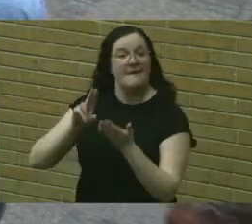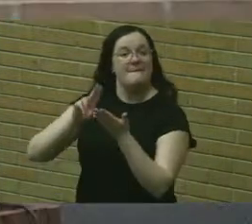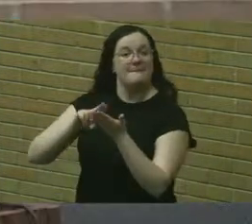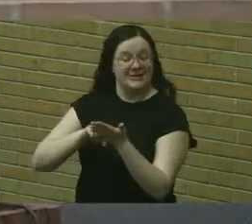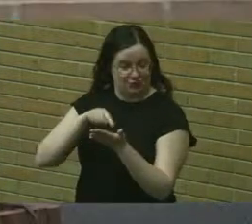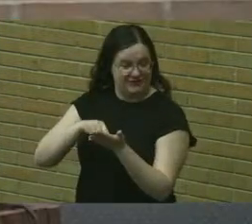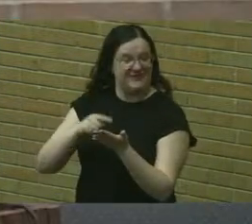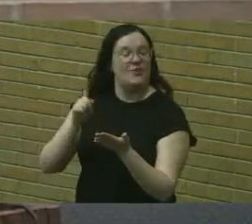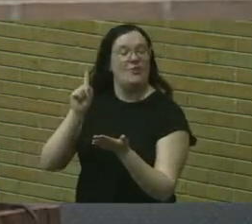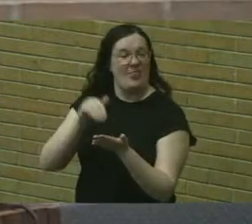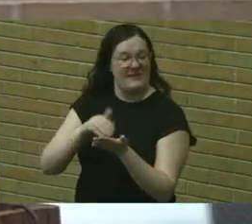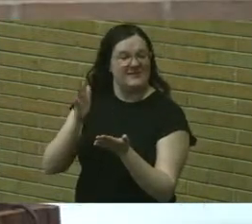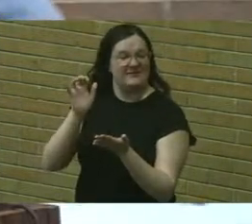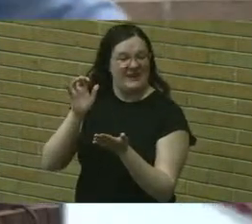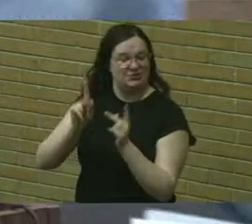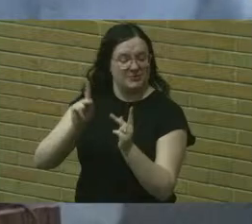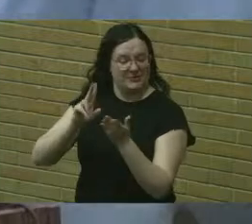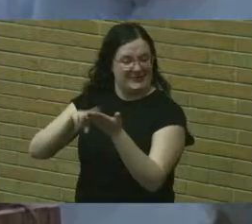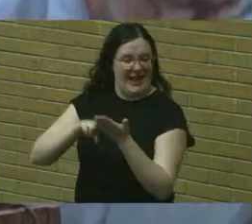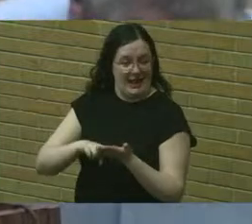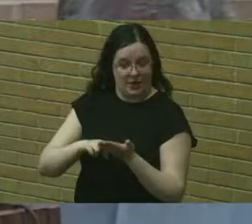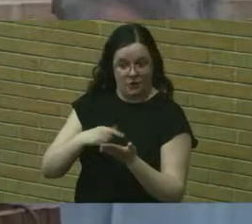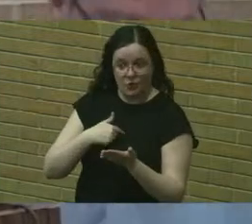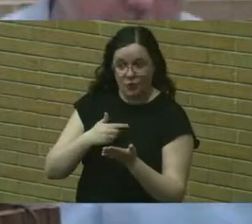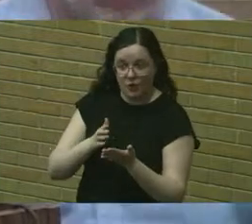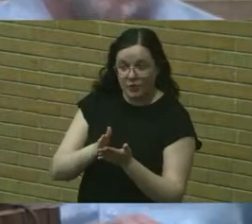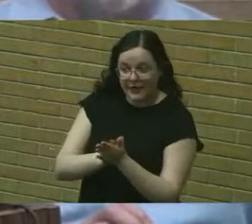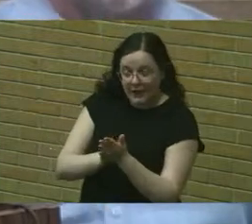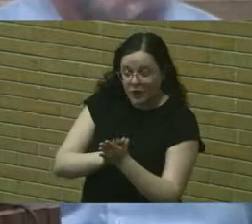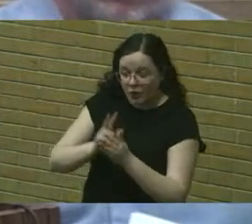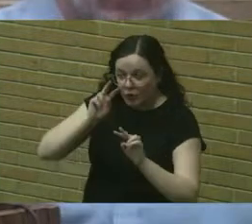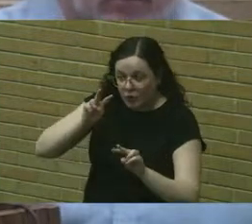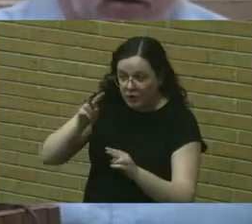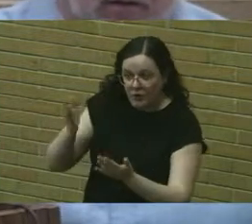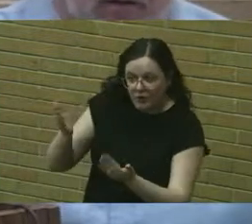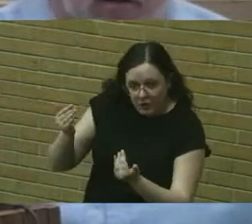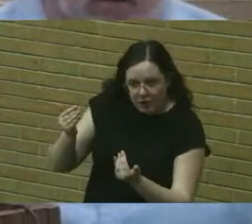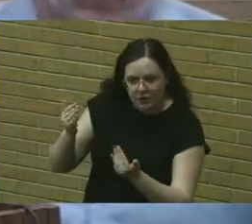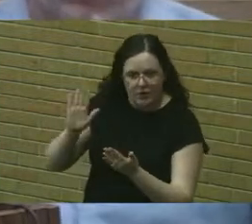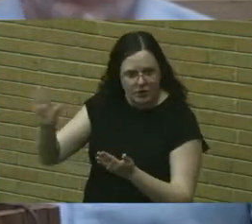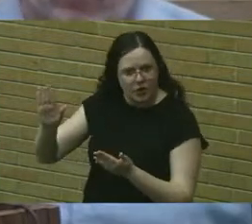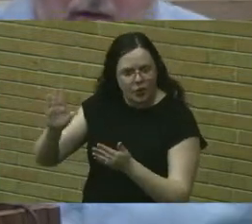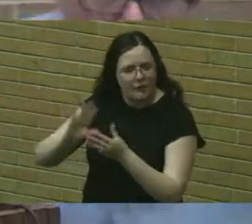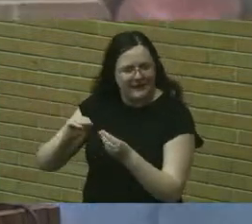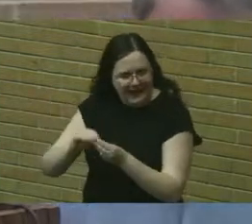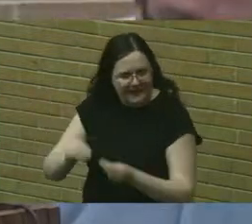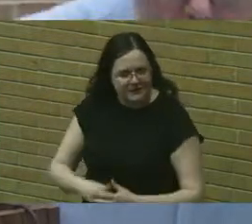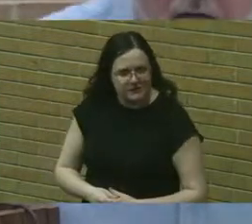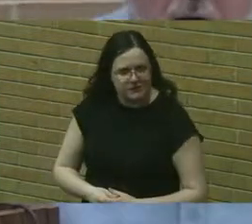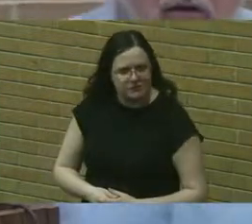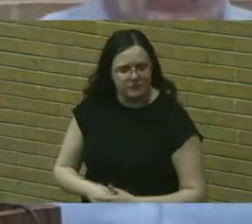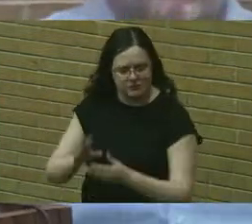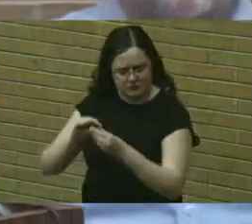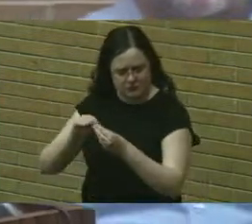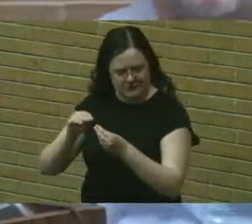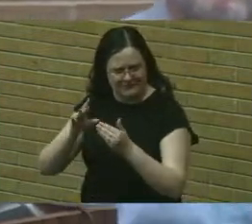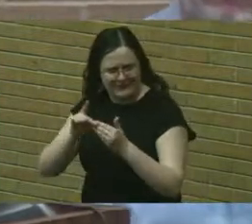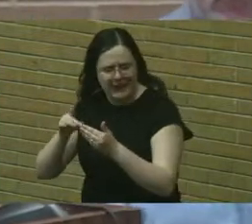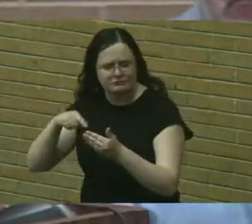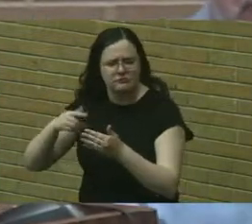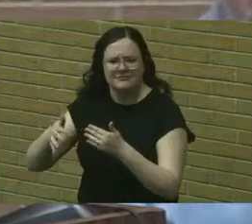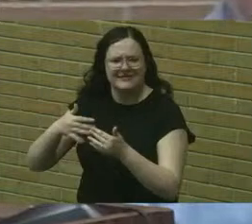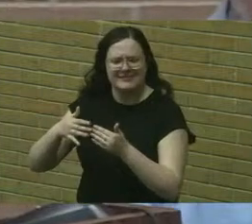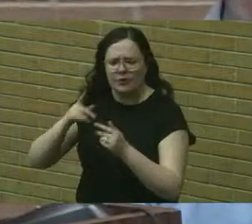We are eager to get your guidance, regardless of what it is. We want to have this discussion. So I'm just wondering,